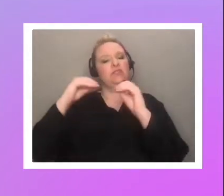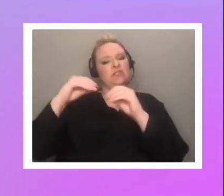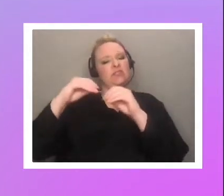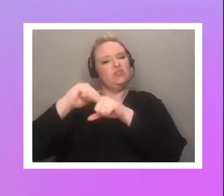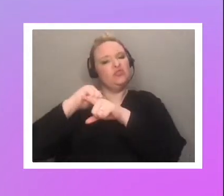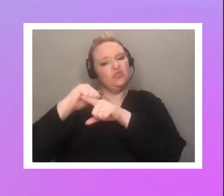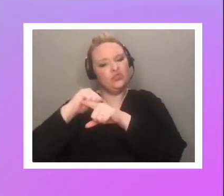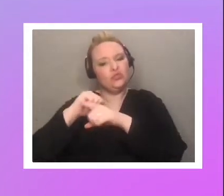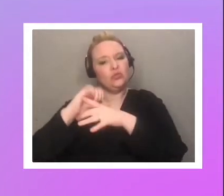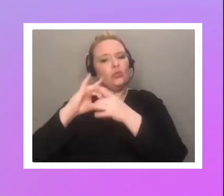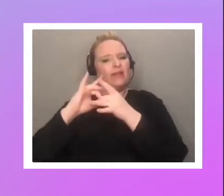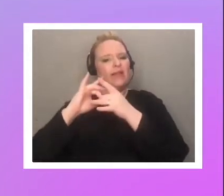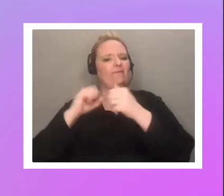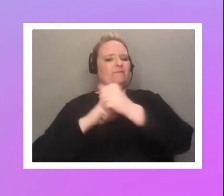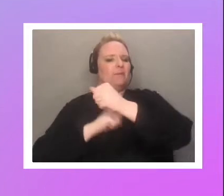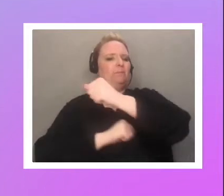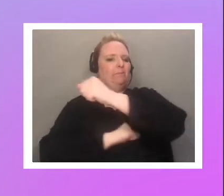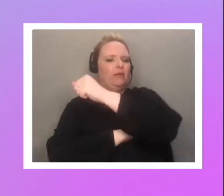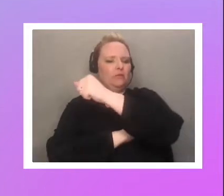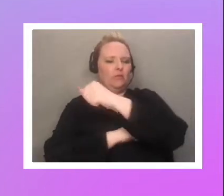core fundamentals.